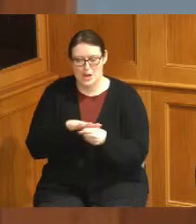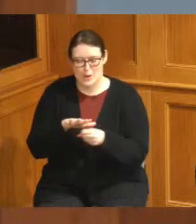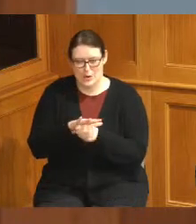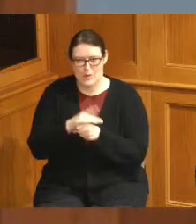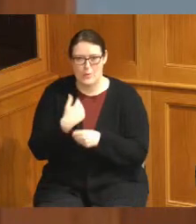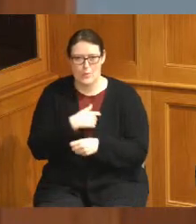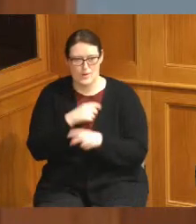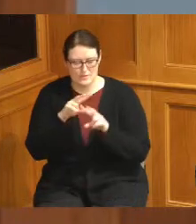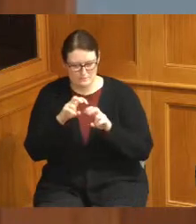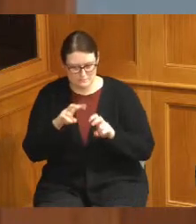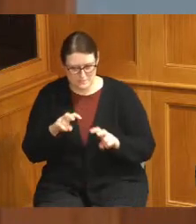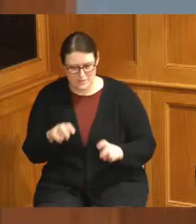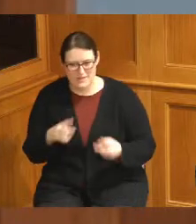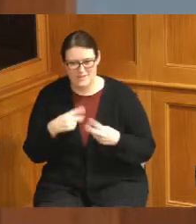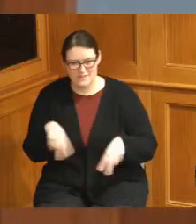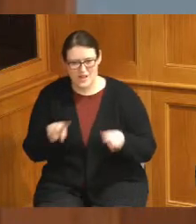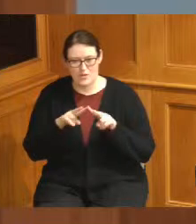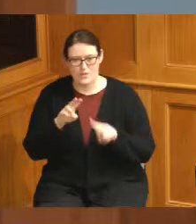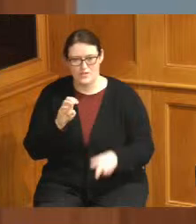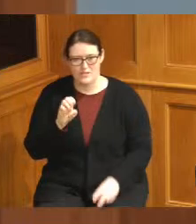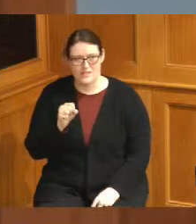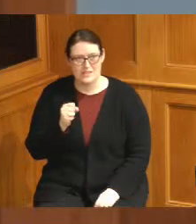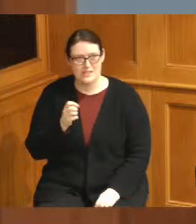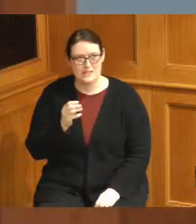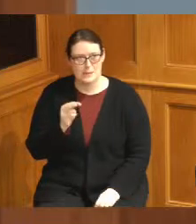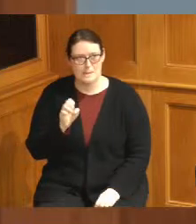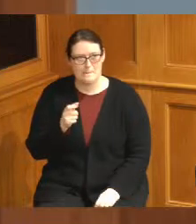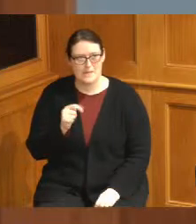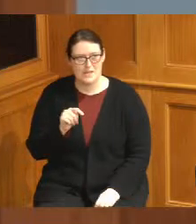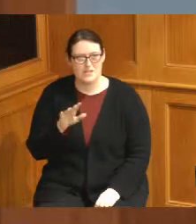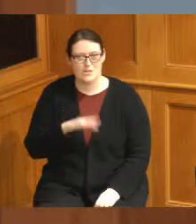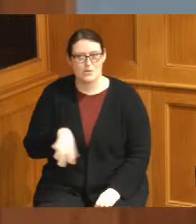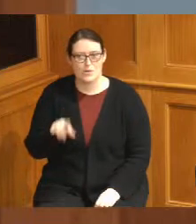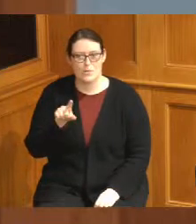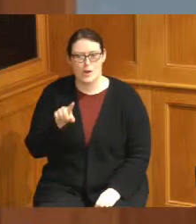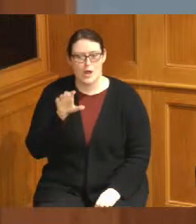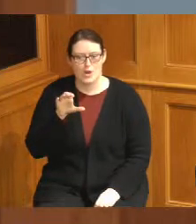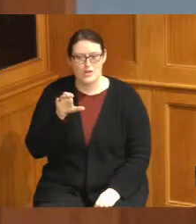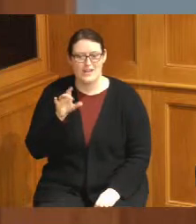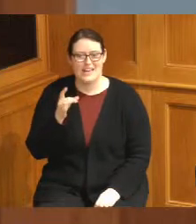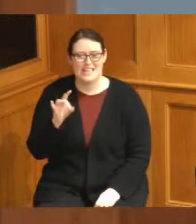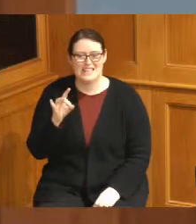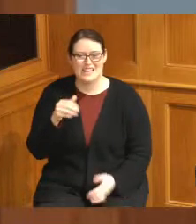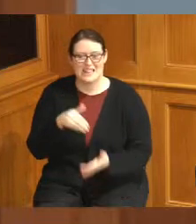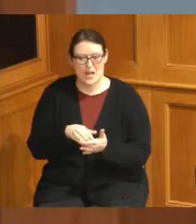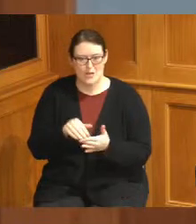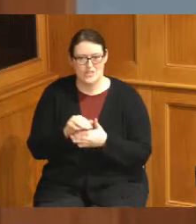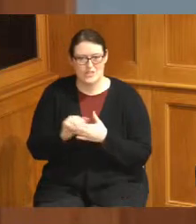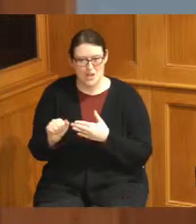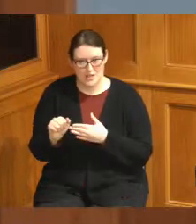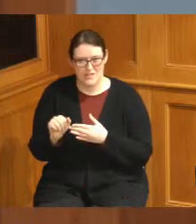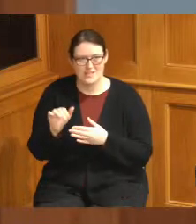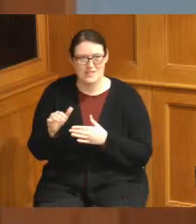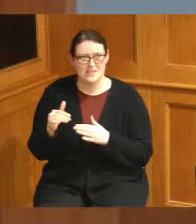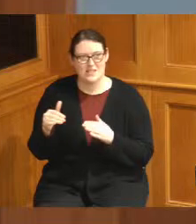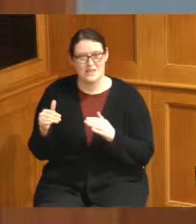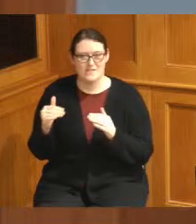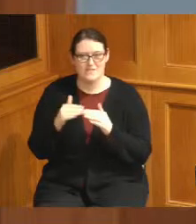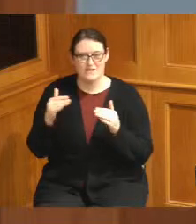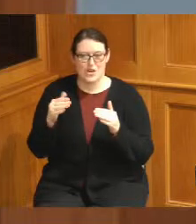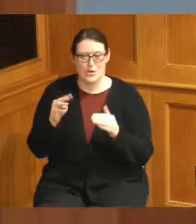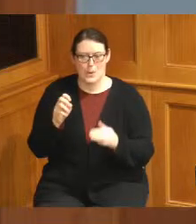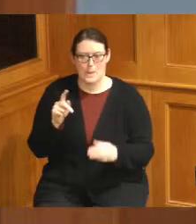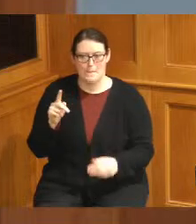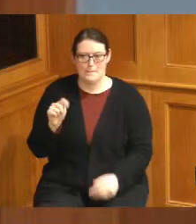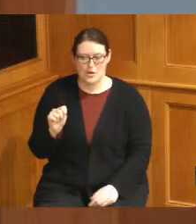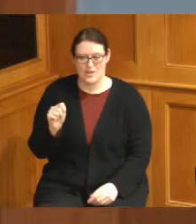we've determined the values of them. They are approximately $118,000 is the fair market value for where these easements would take